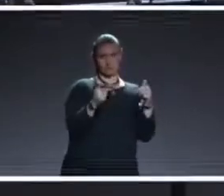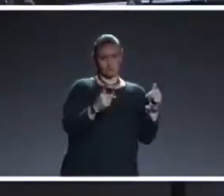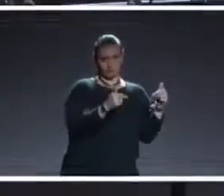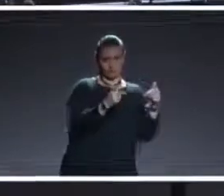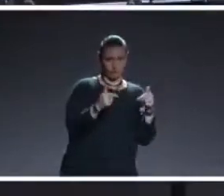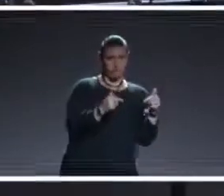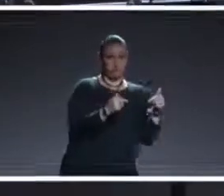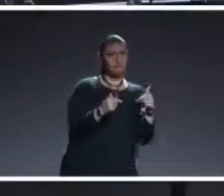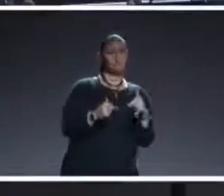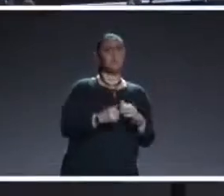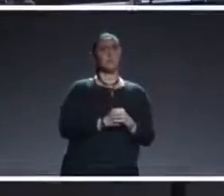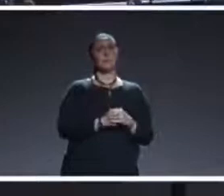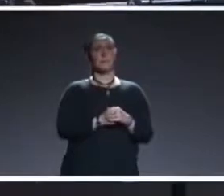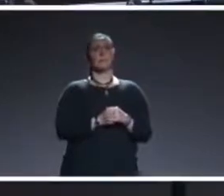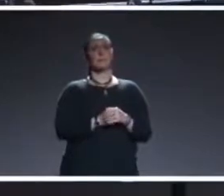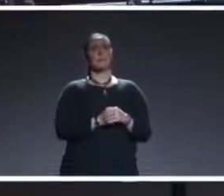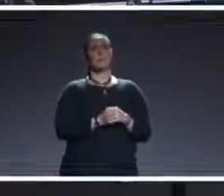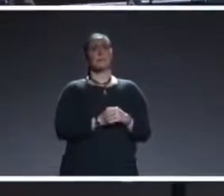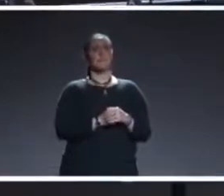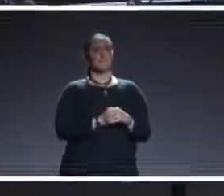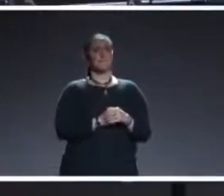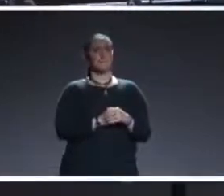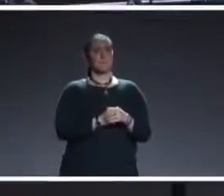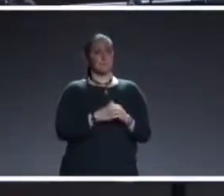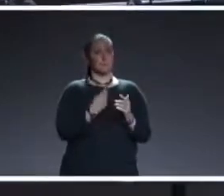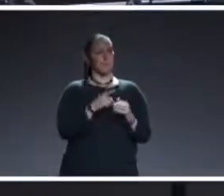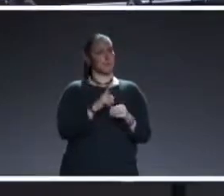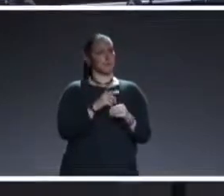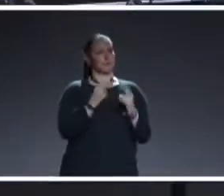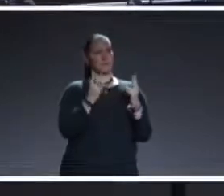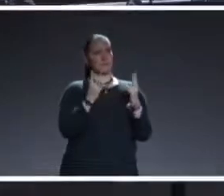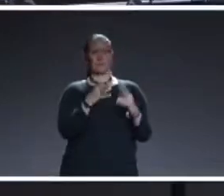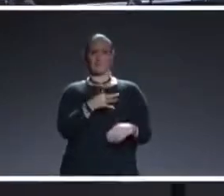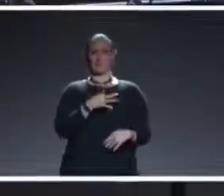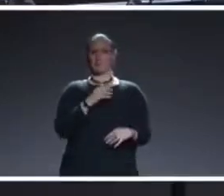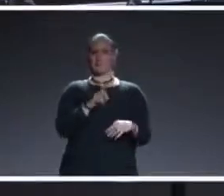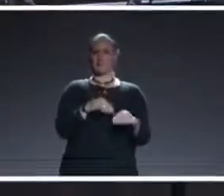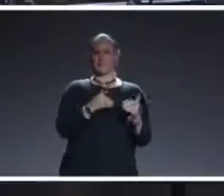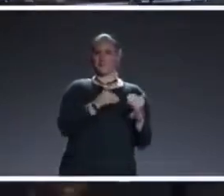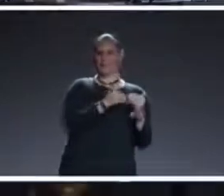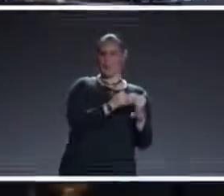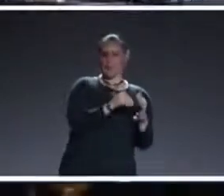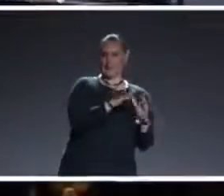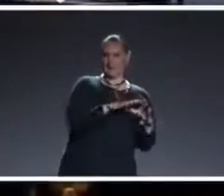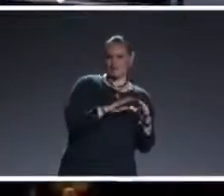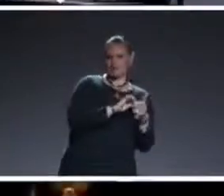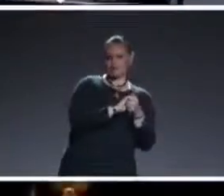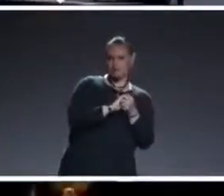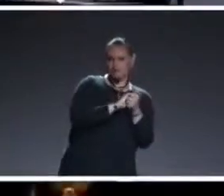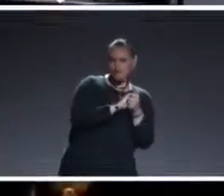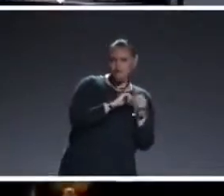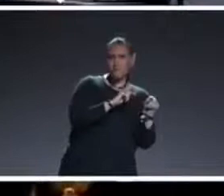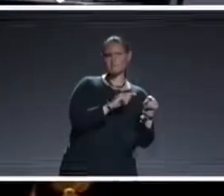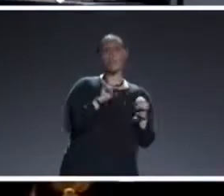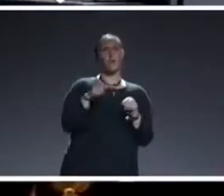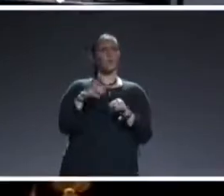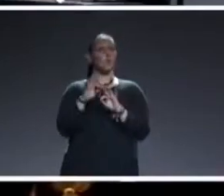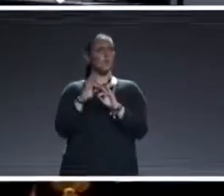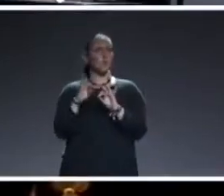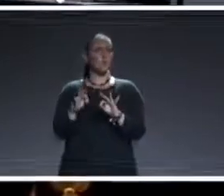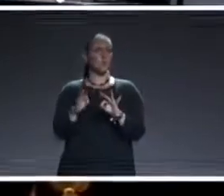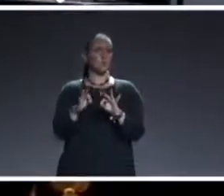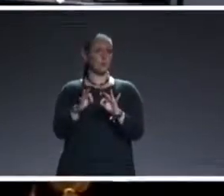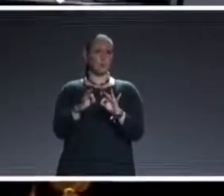and we were really close to them, and also a good friend also died in this